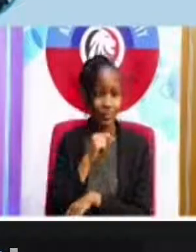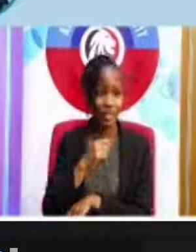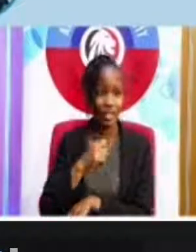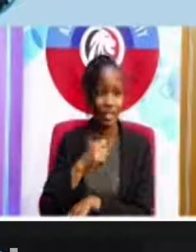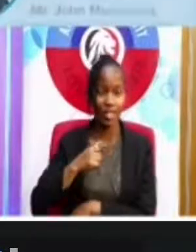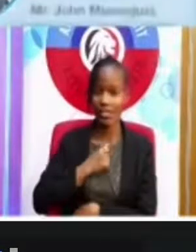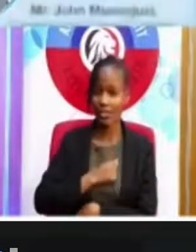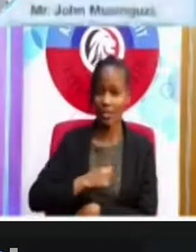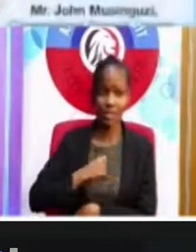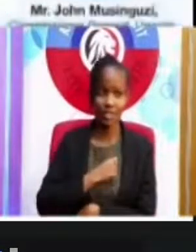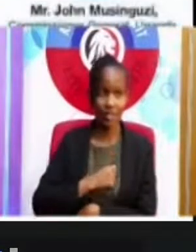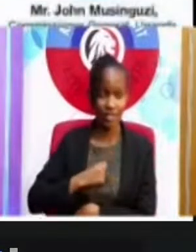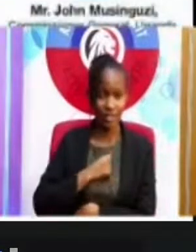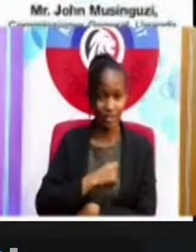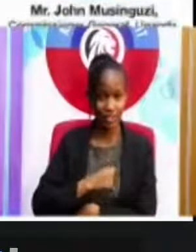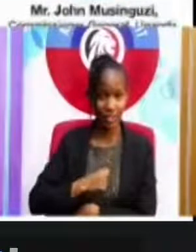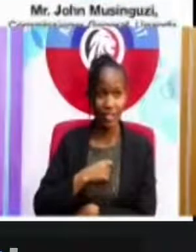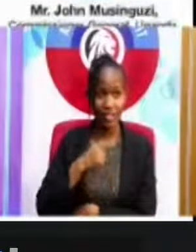for the